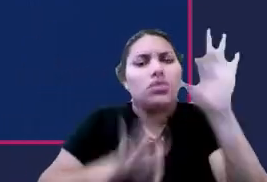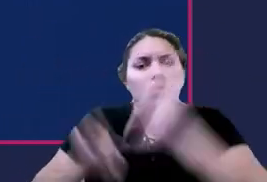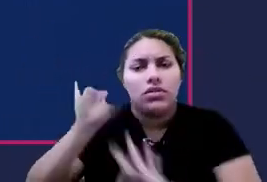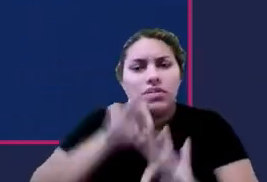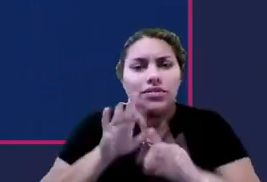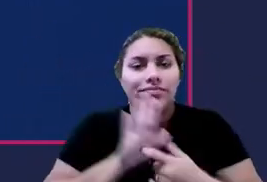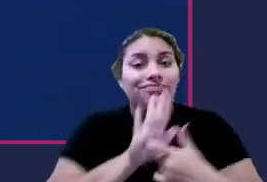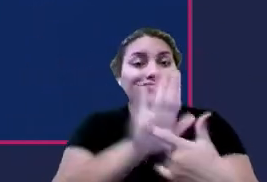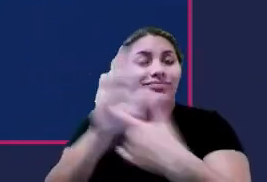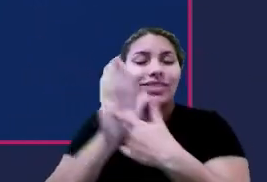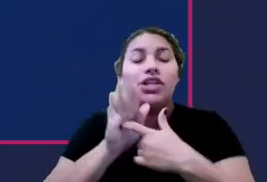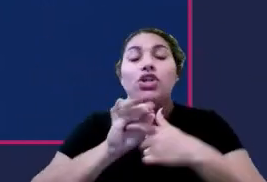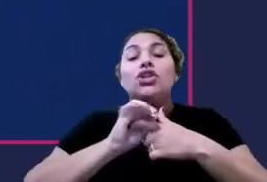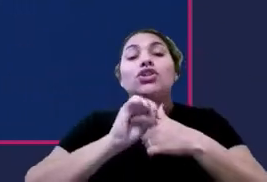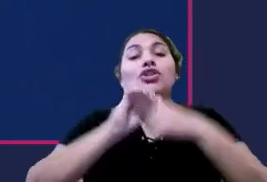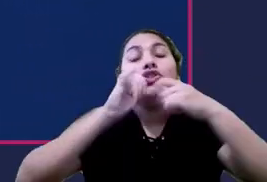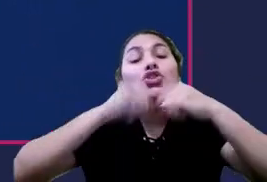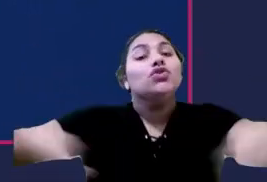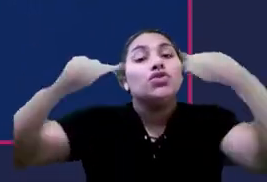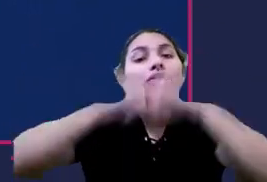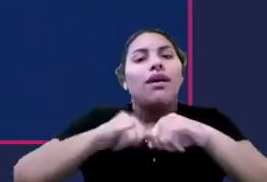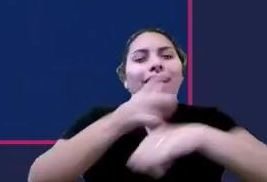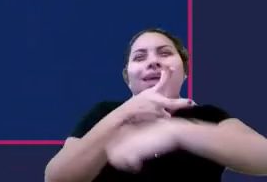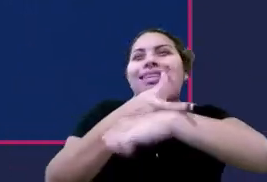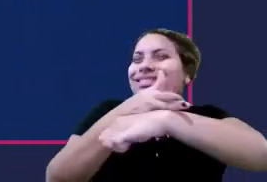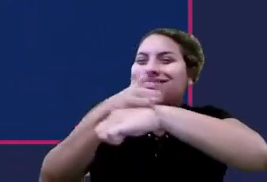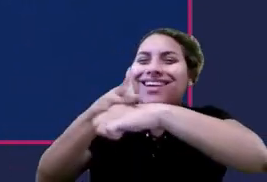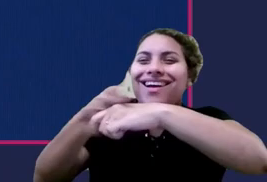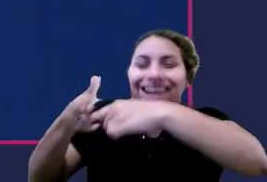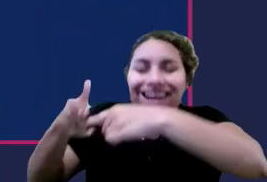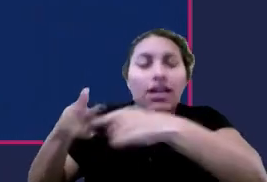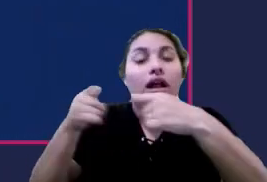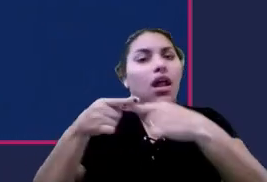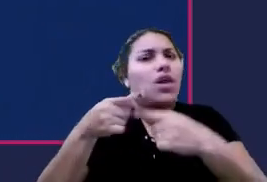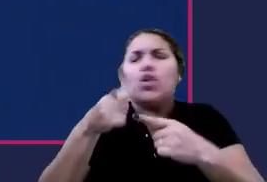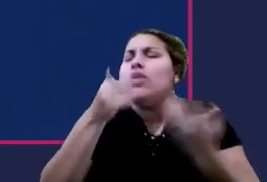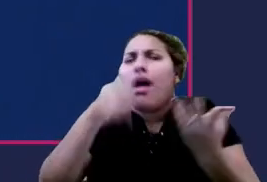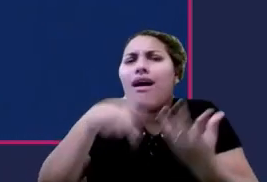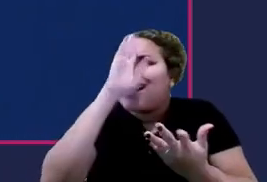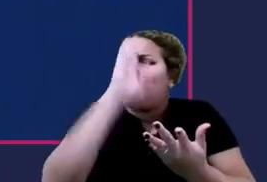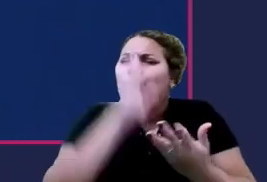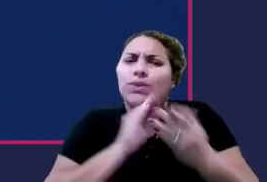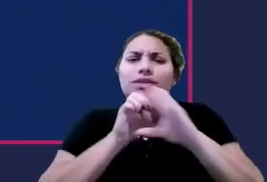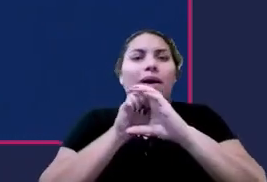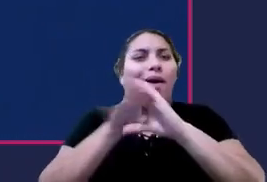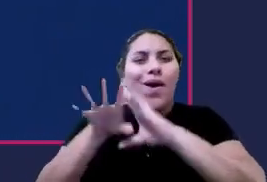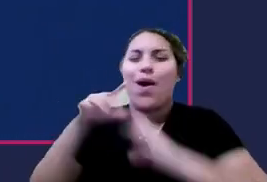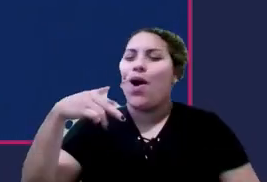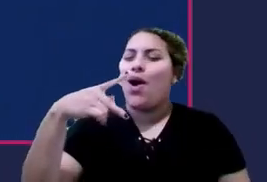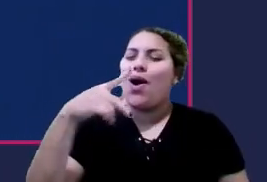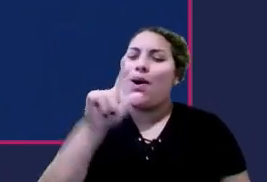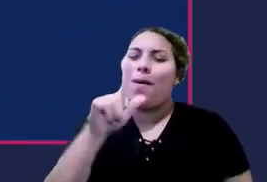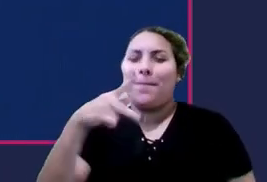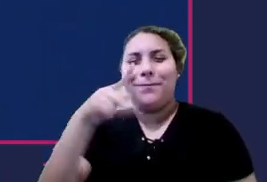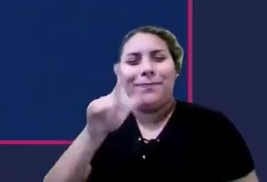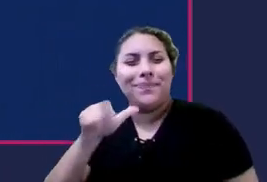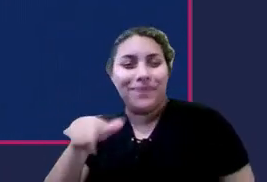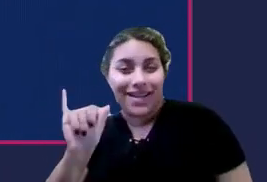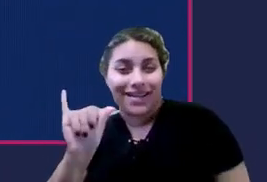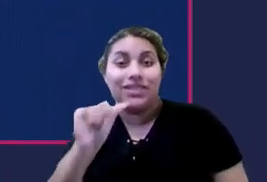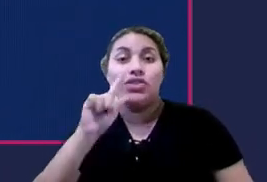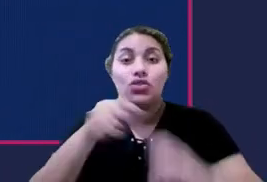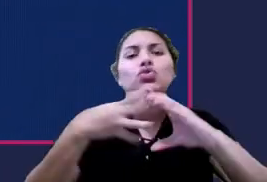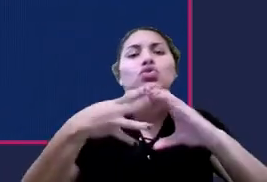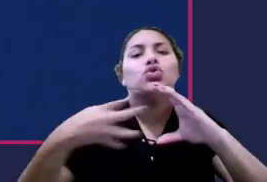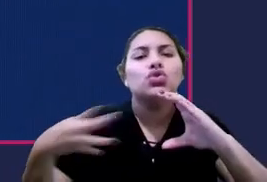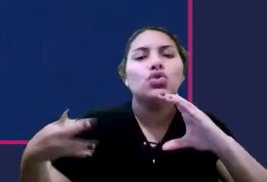We have to try to devote, to bring awareness to this series. And